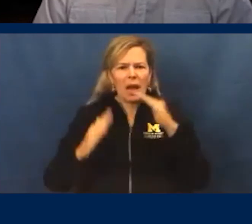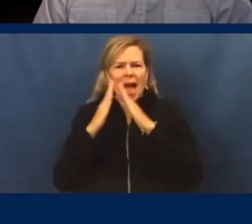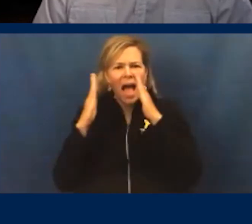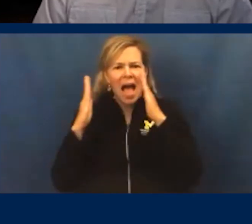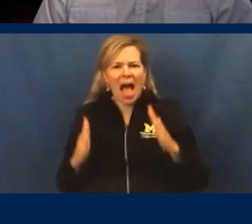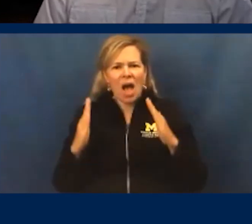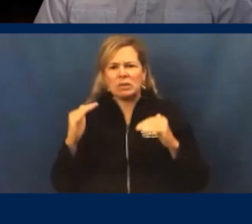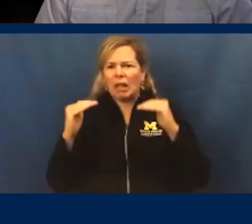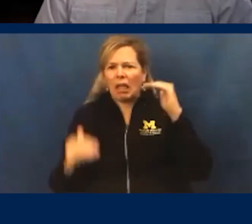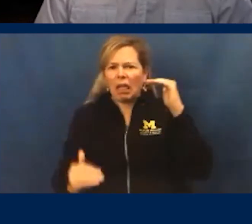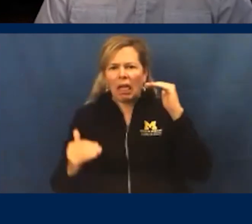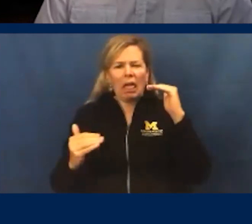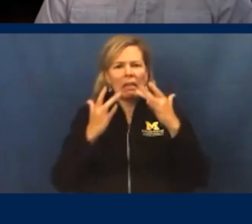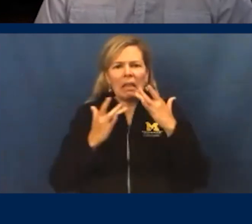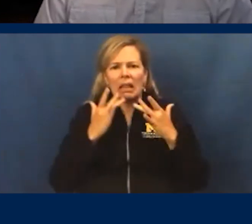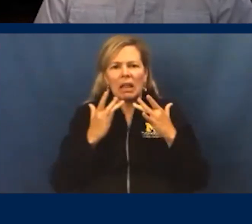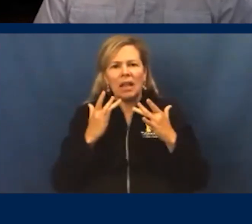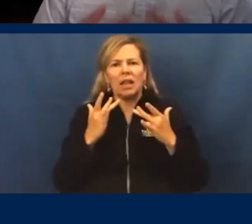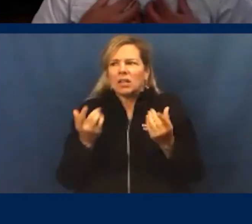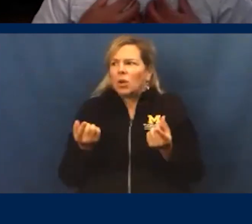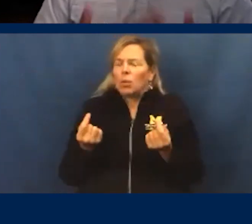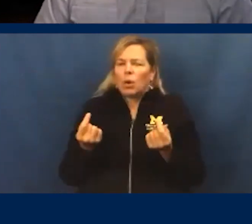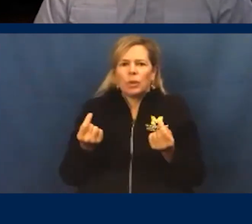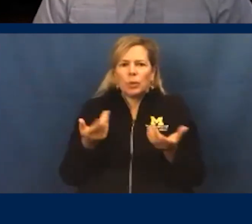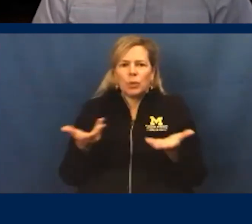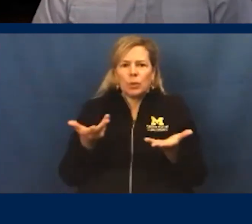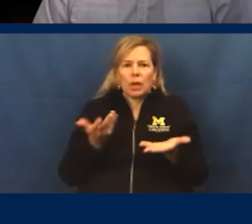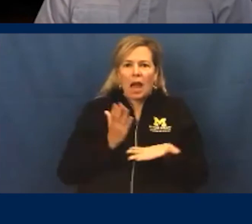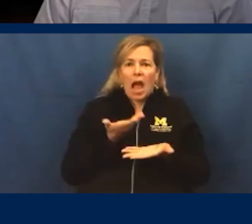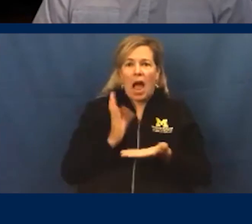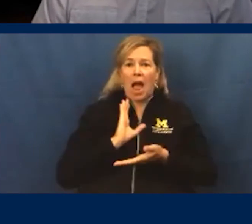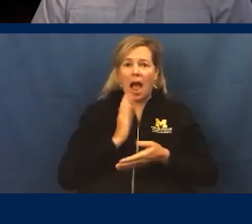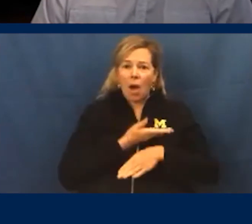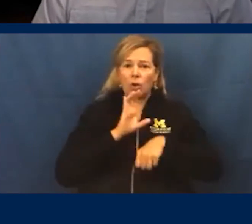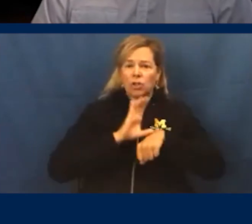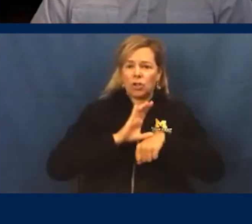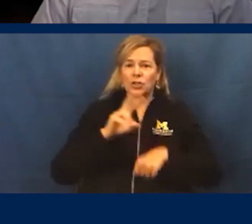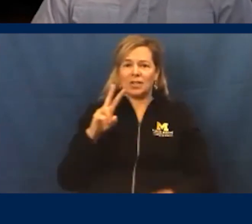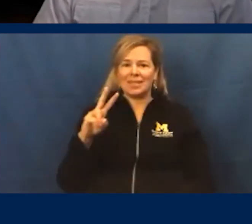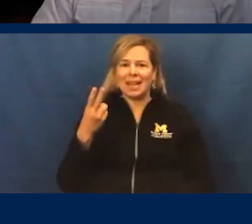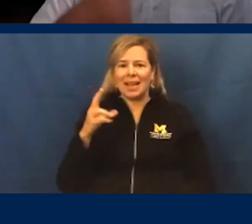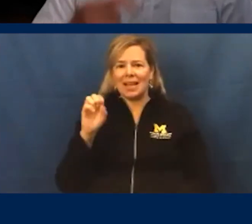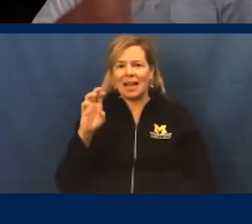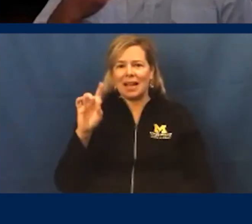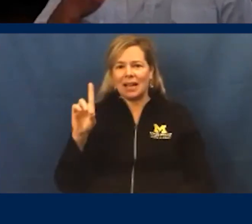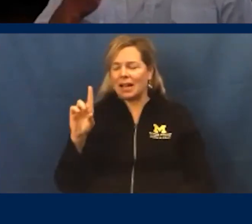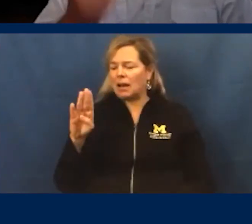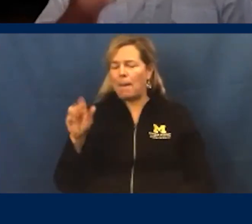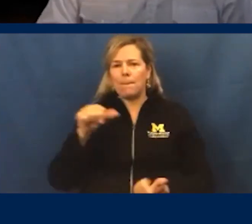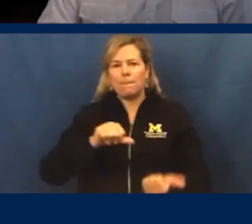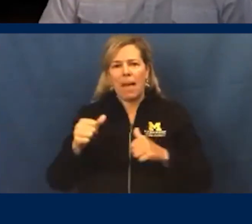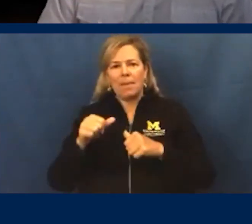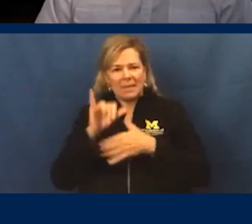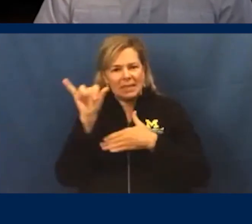started talking about what can we do. Our church, which is Second Baptist in Ypsilanti, and many other churches, and I'm going to mention some